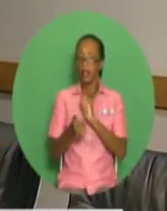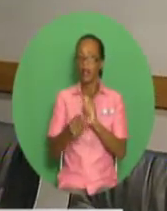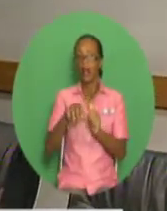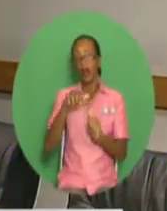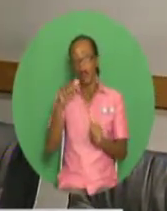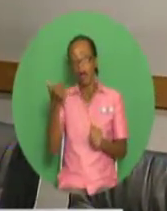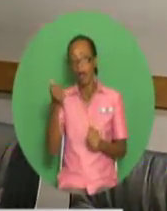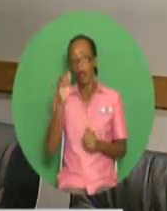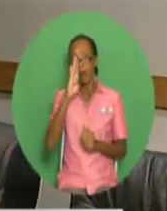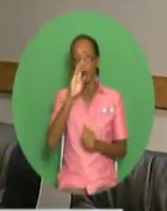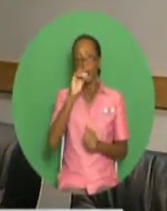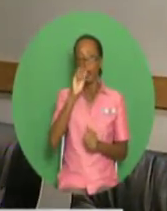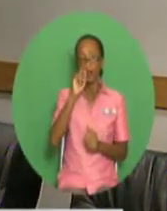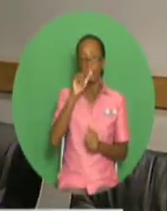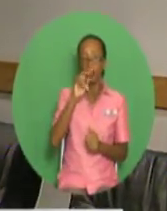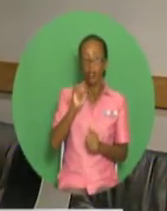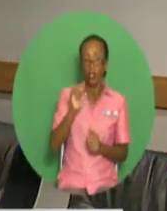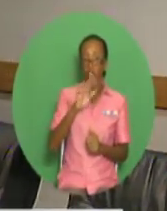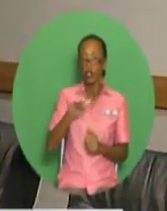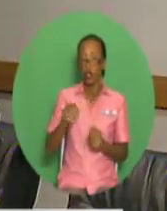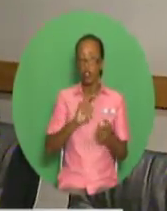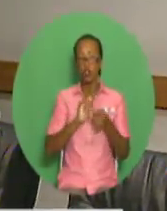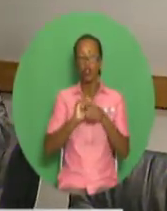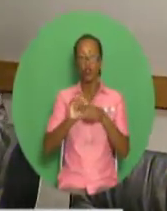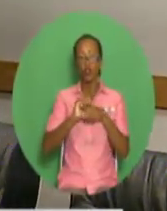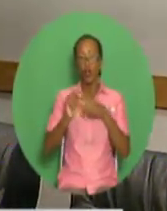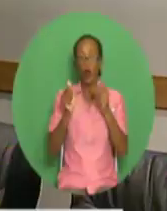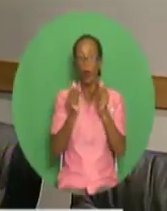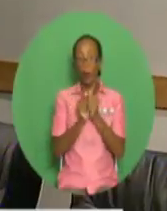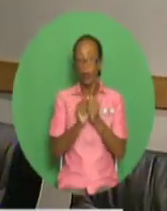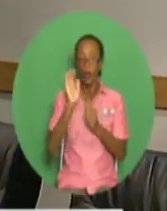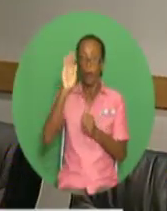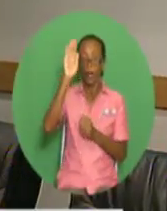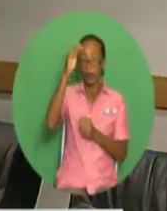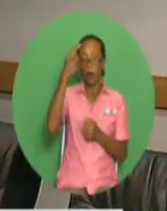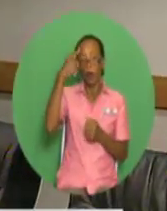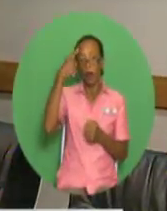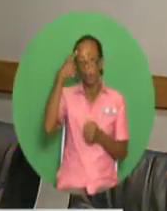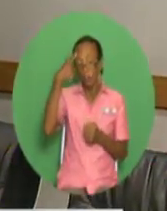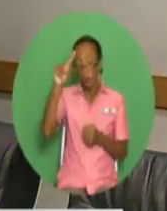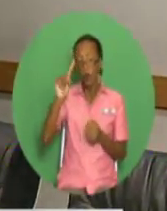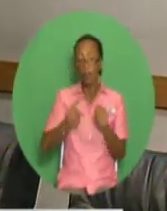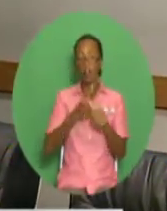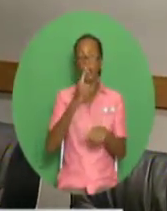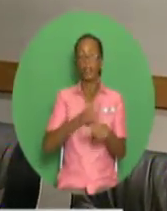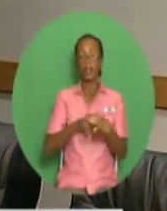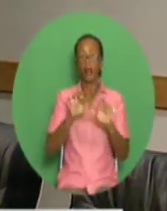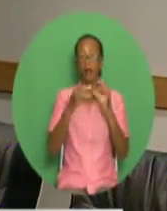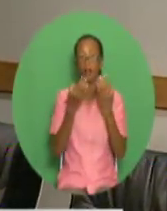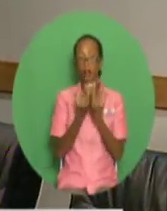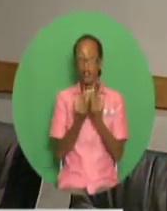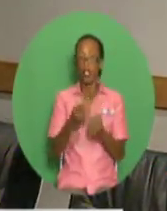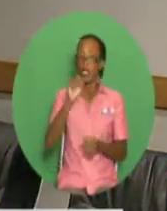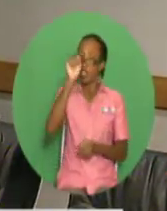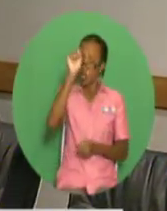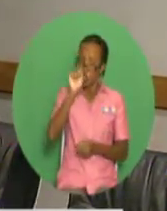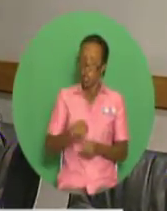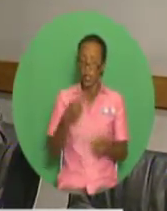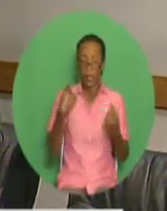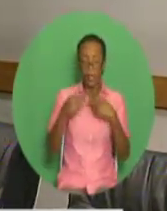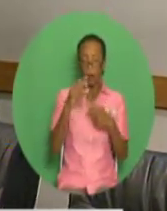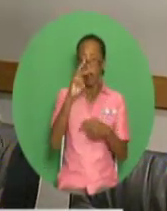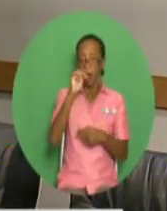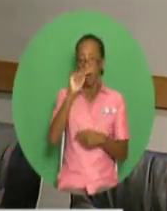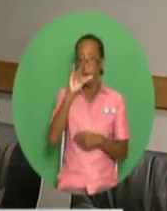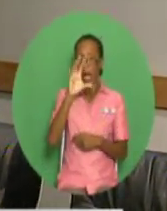Bradley Clinic, where we had 100 kids getting to train with an NBA player for free for the first time. The Southern Games, the Milo Games, and a number